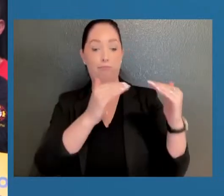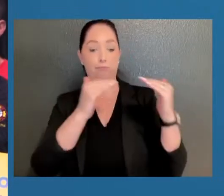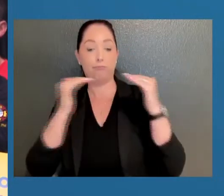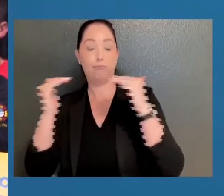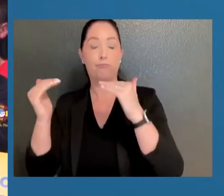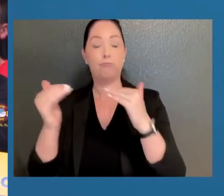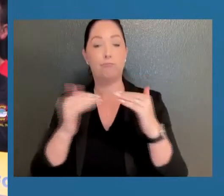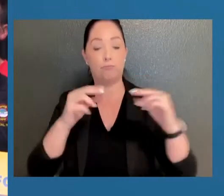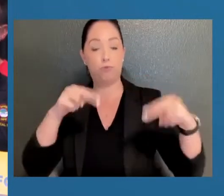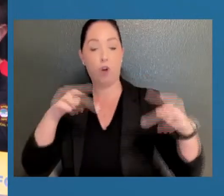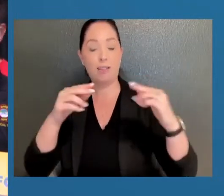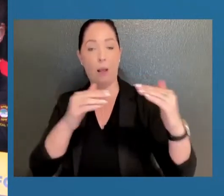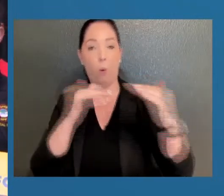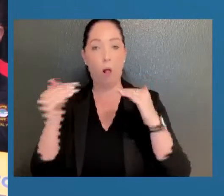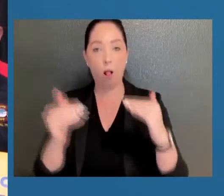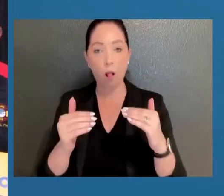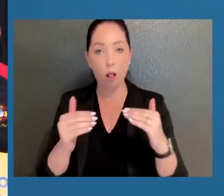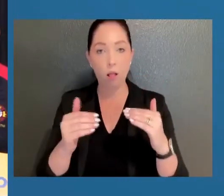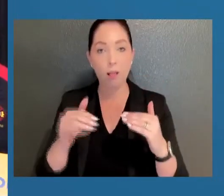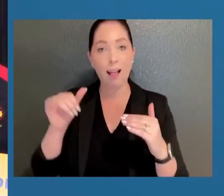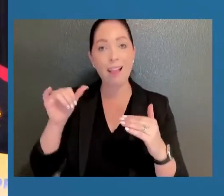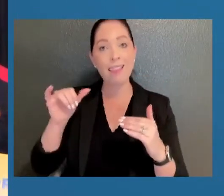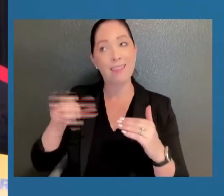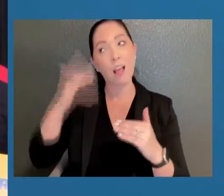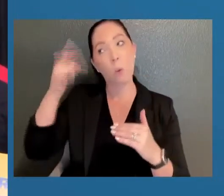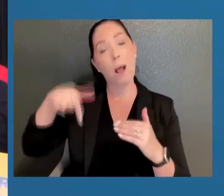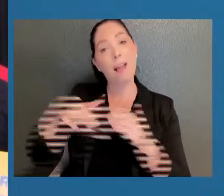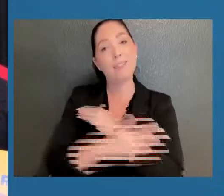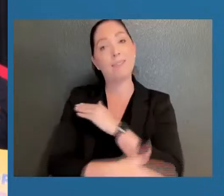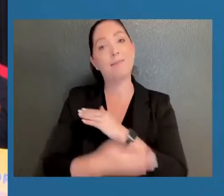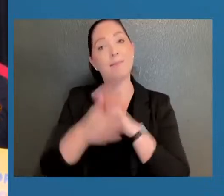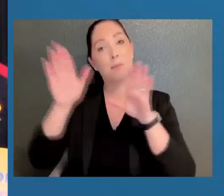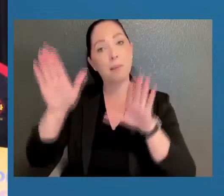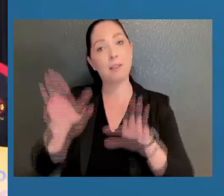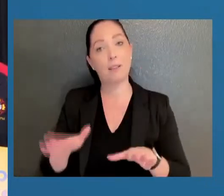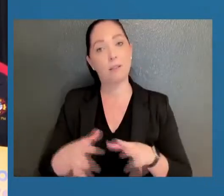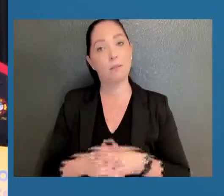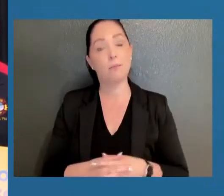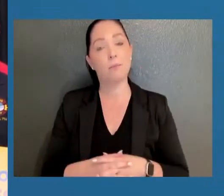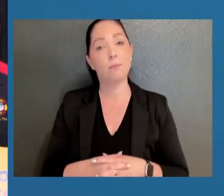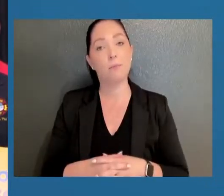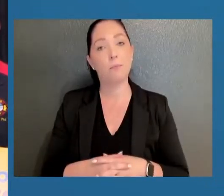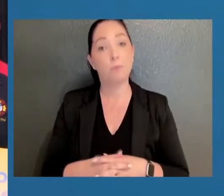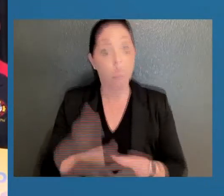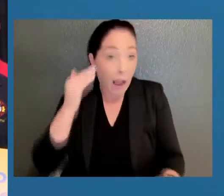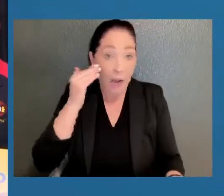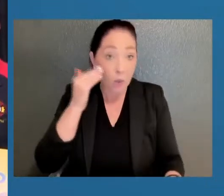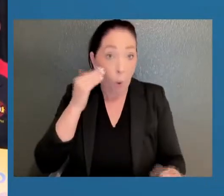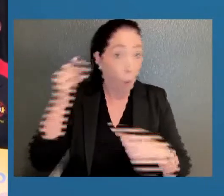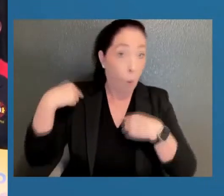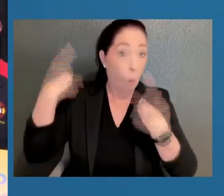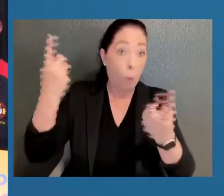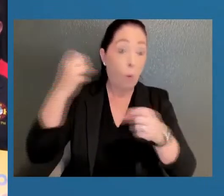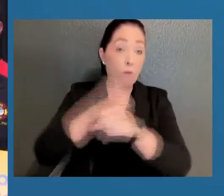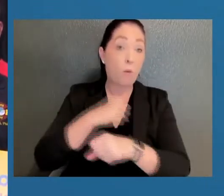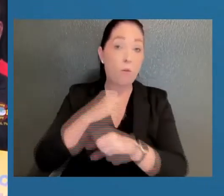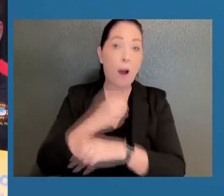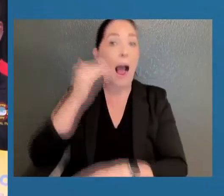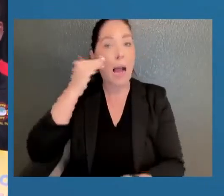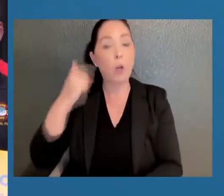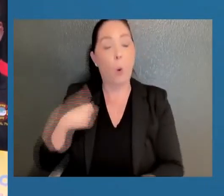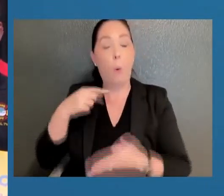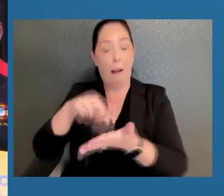and what we do so great. We've always fought. I know that I'm standing here